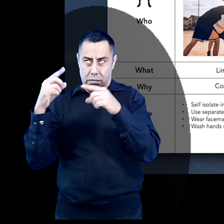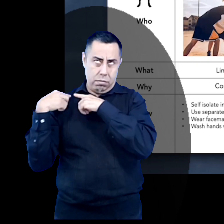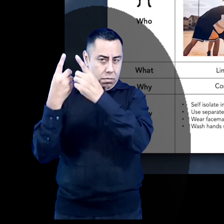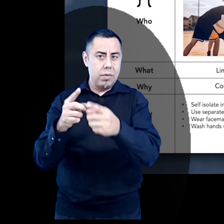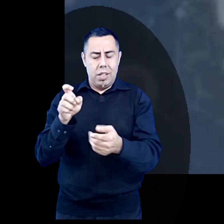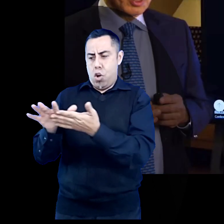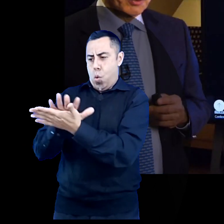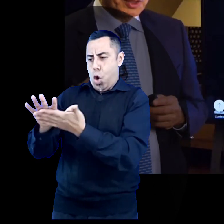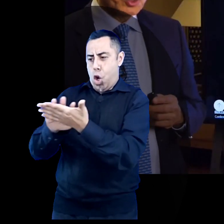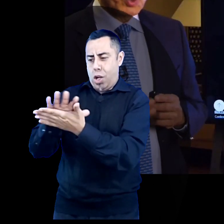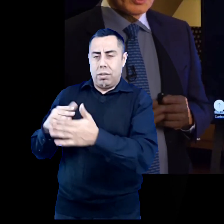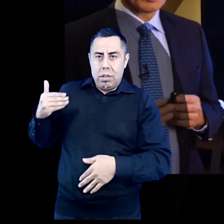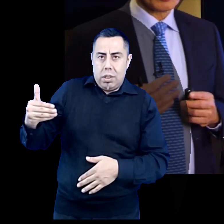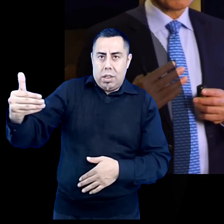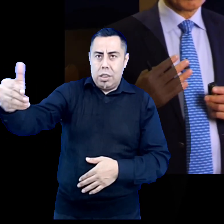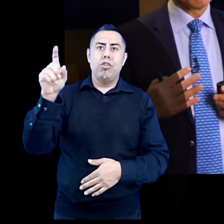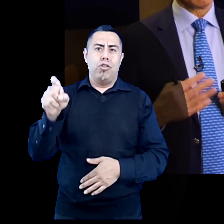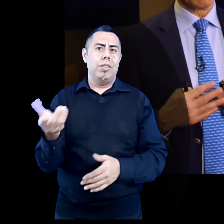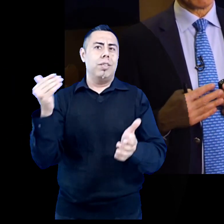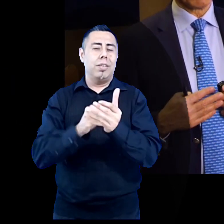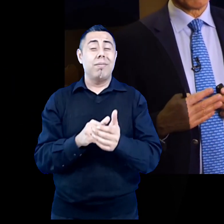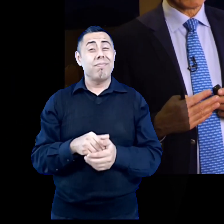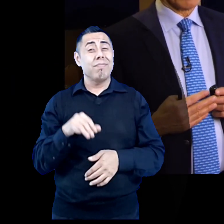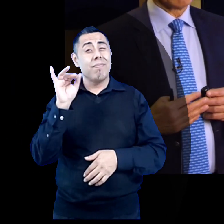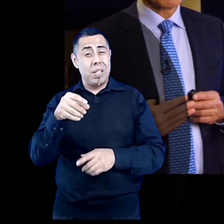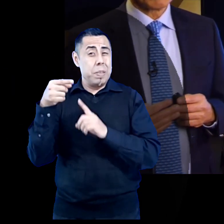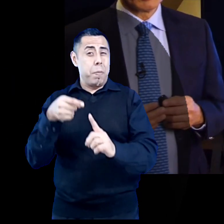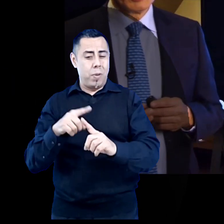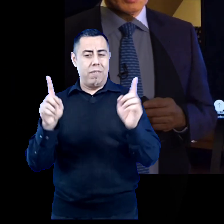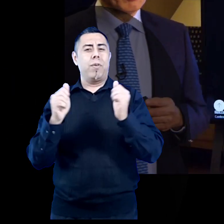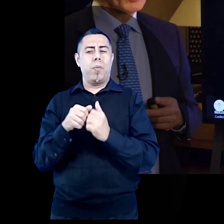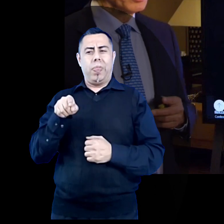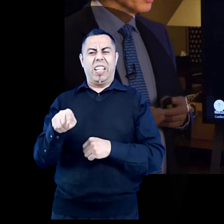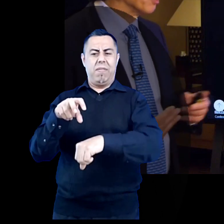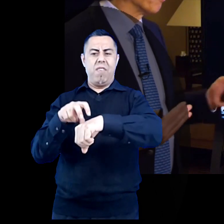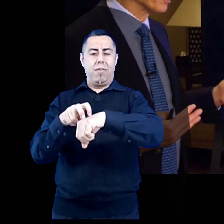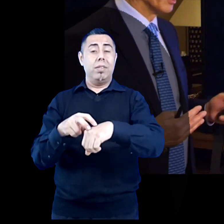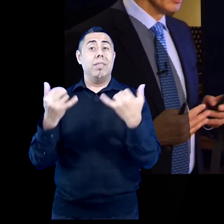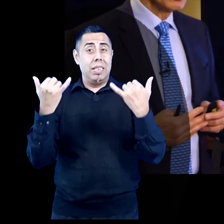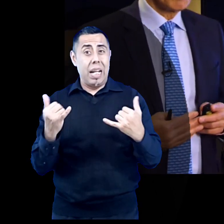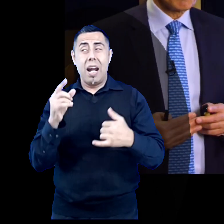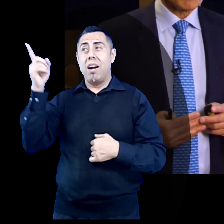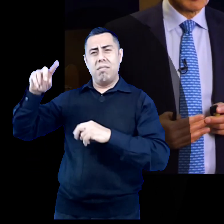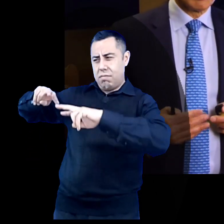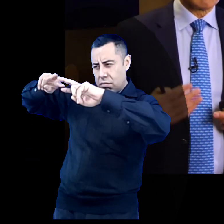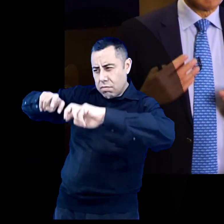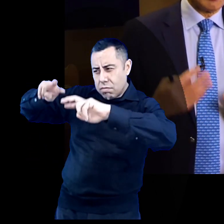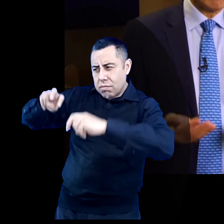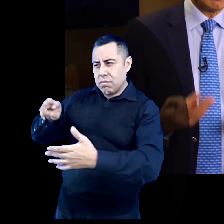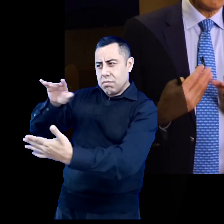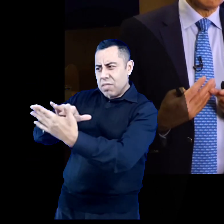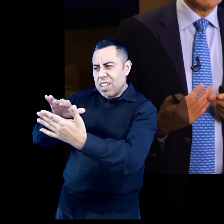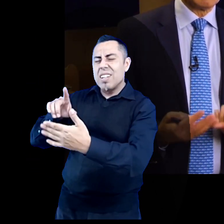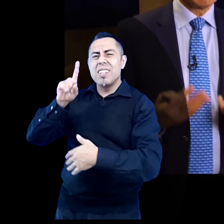hands constantly. And this is also different with regard to this virus. It appears now from studies that